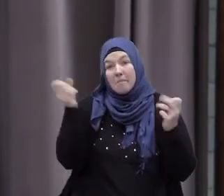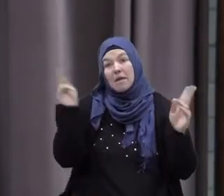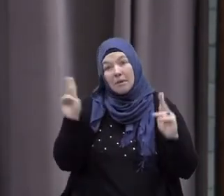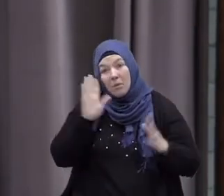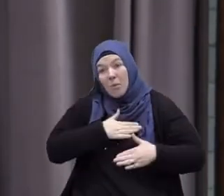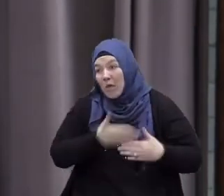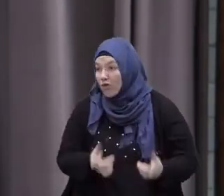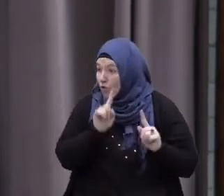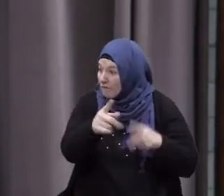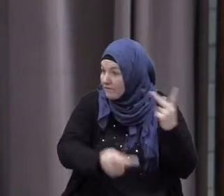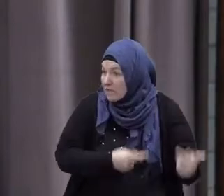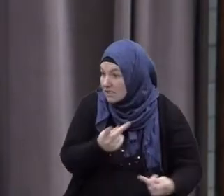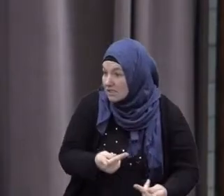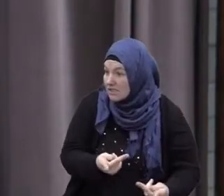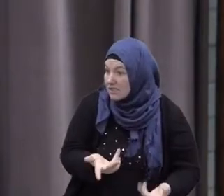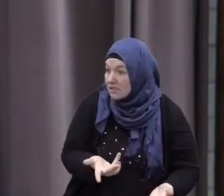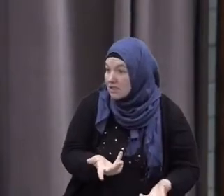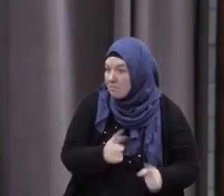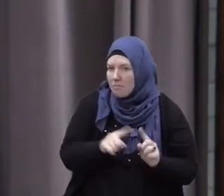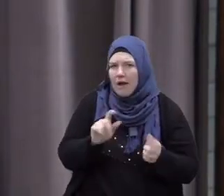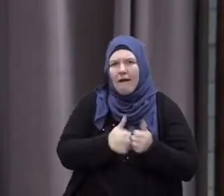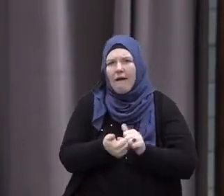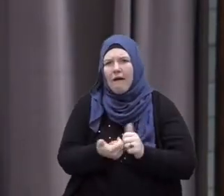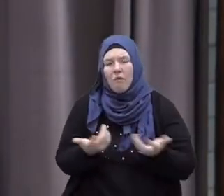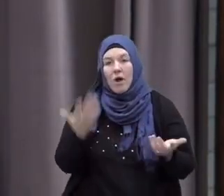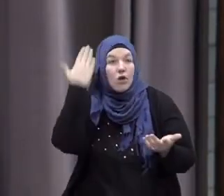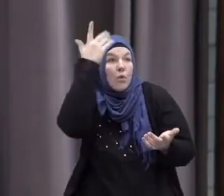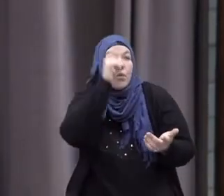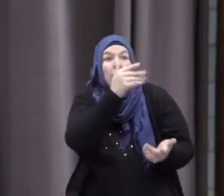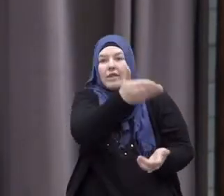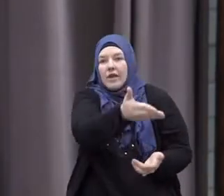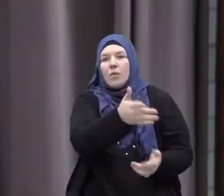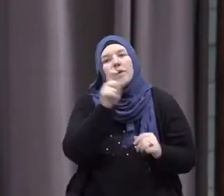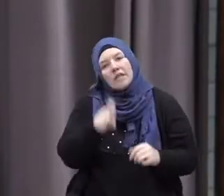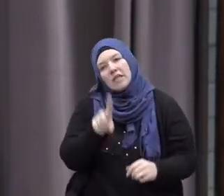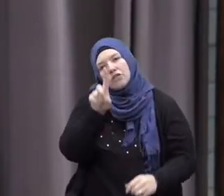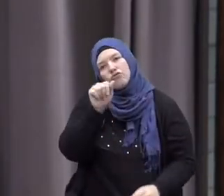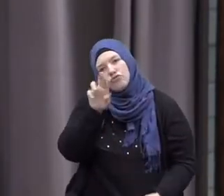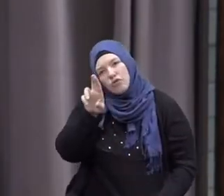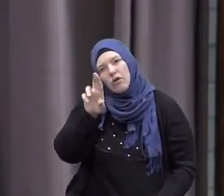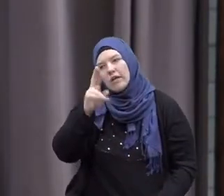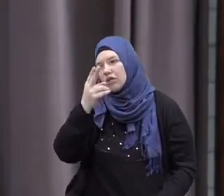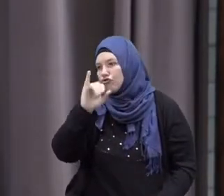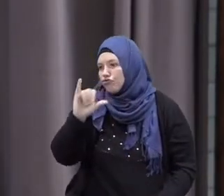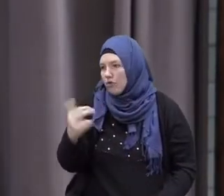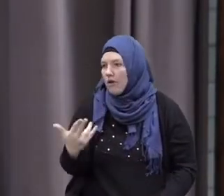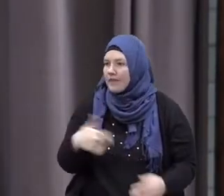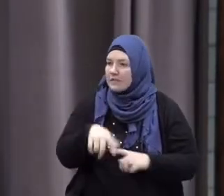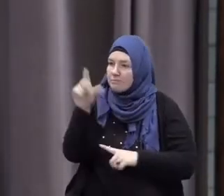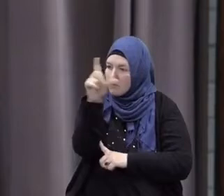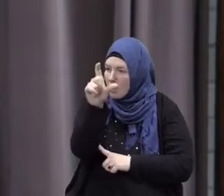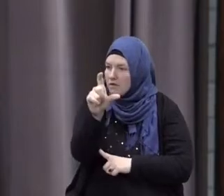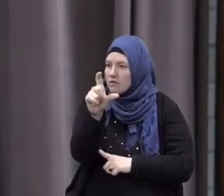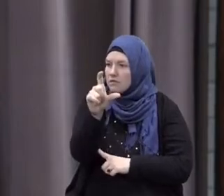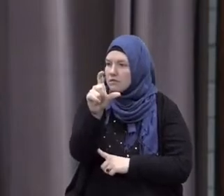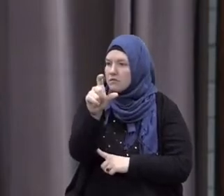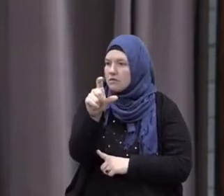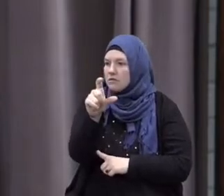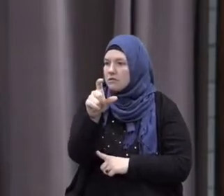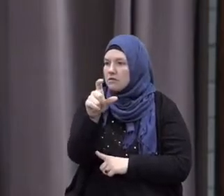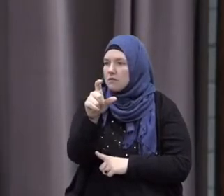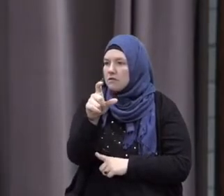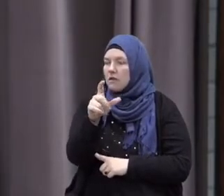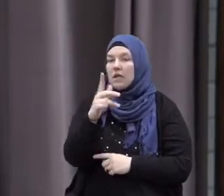them, but we need the tools. So we need Dar al-Hijra to look for things that turn us